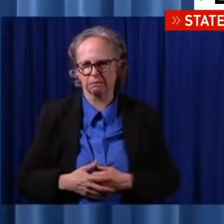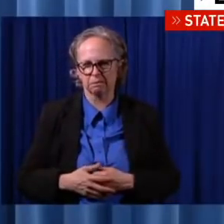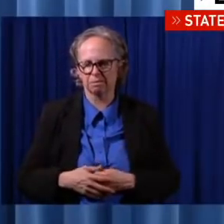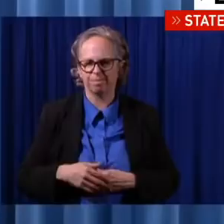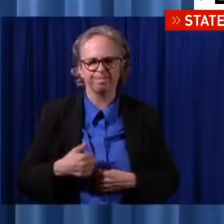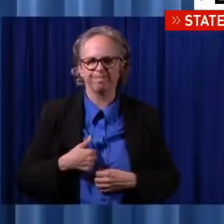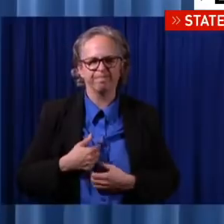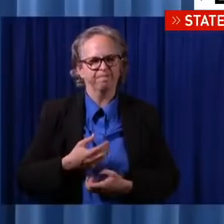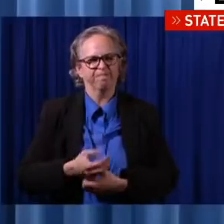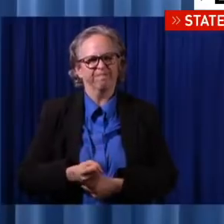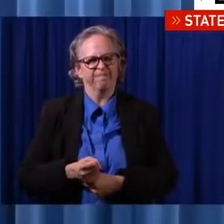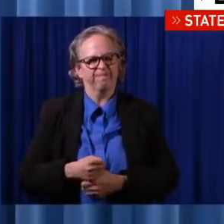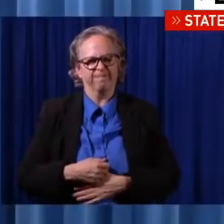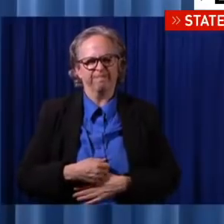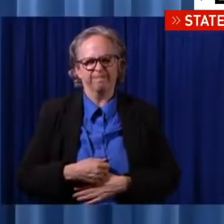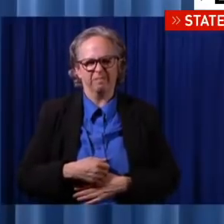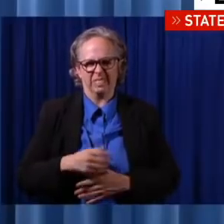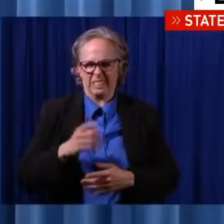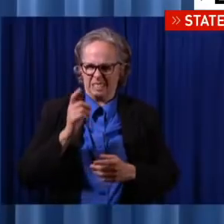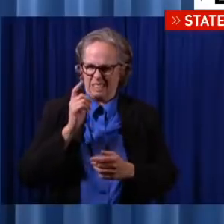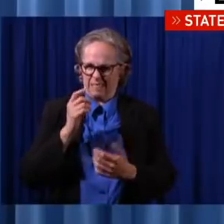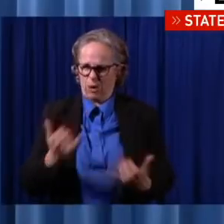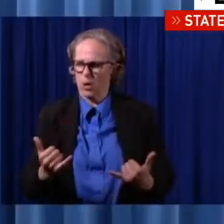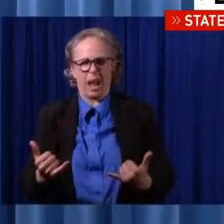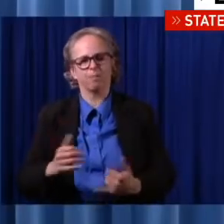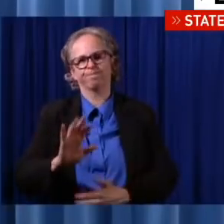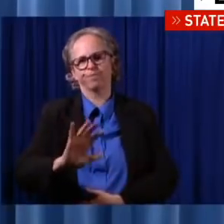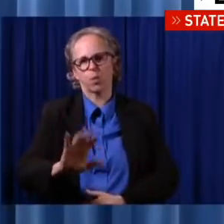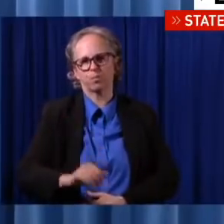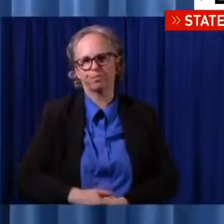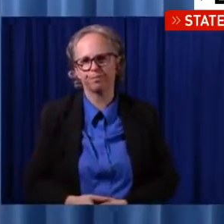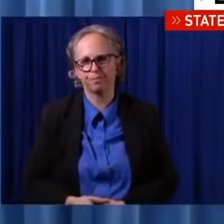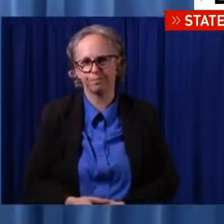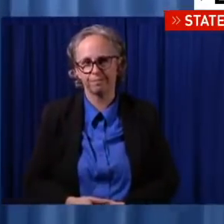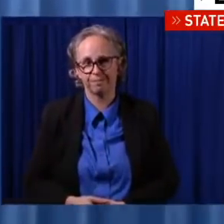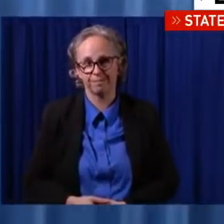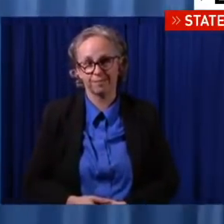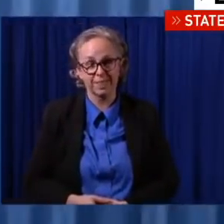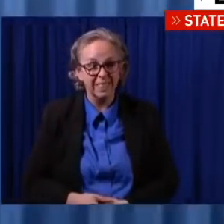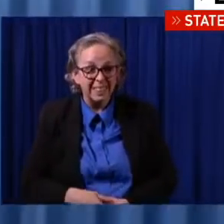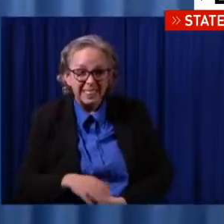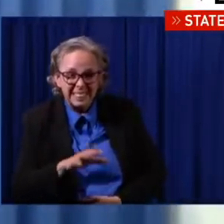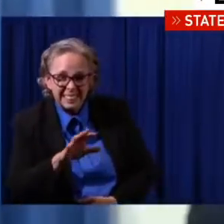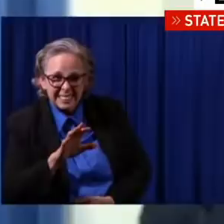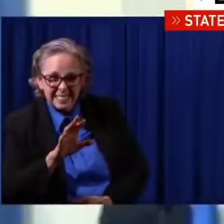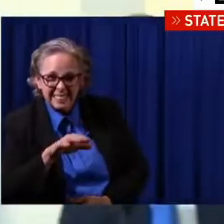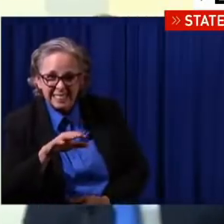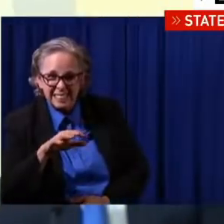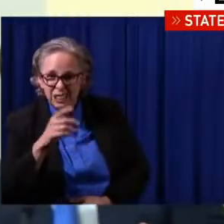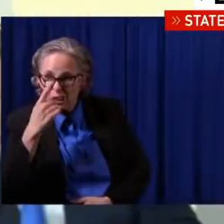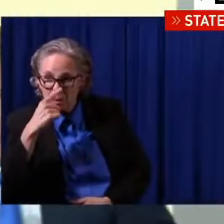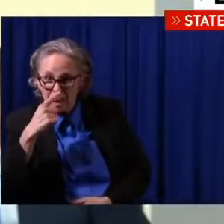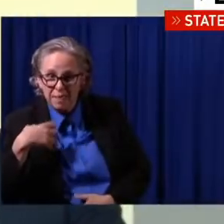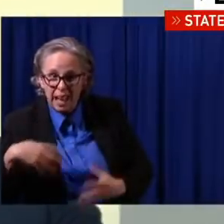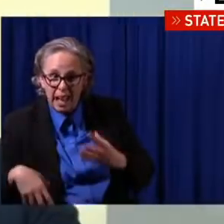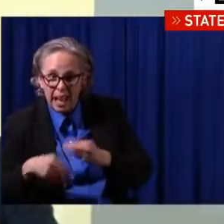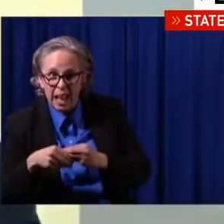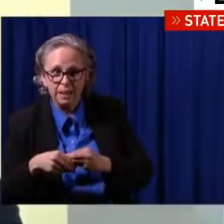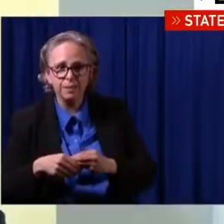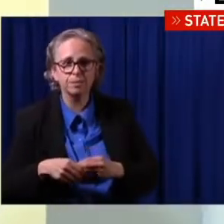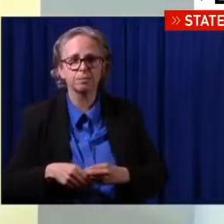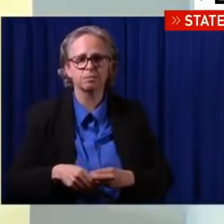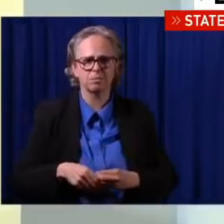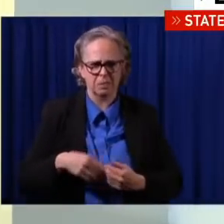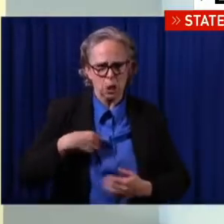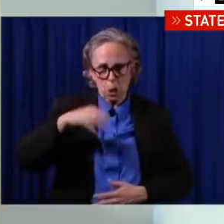any sense to do it. Governor, just wanted to also know that we're in regular conversation